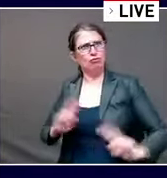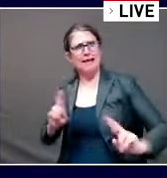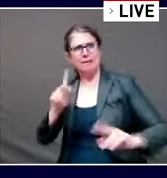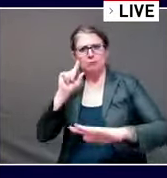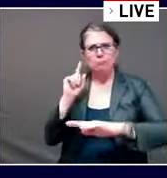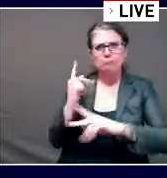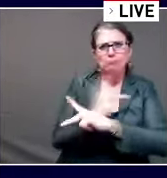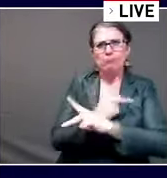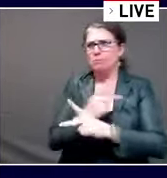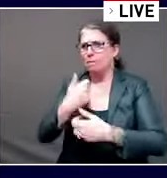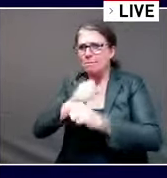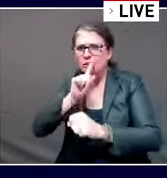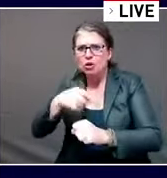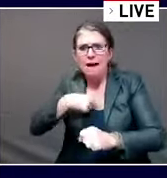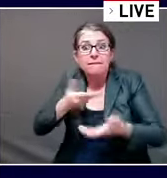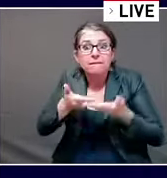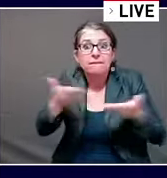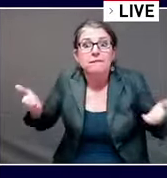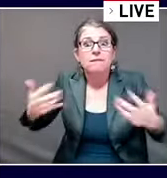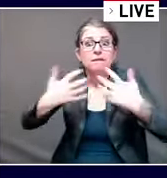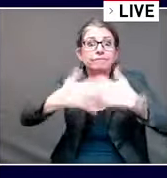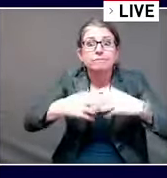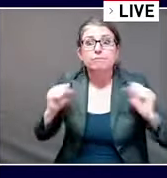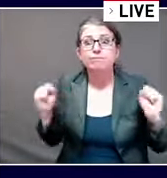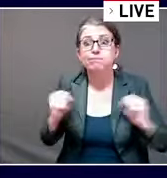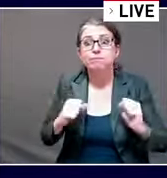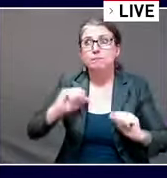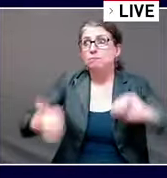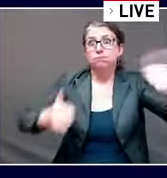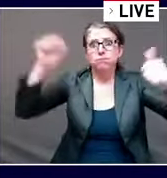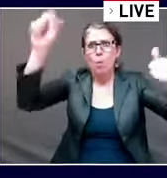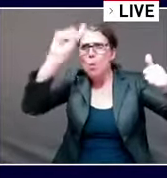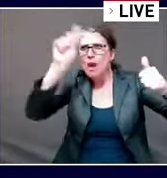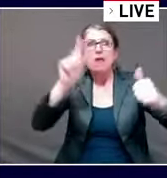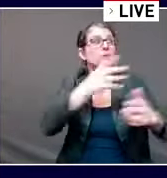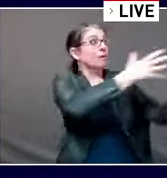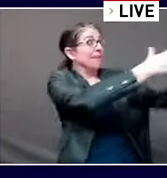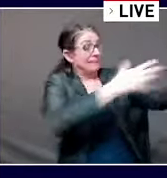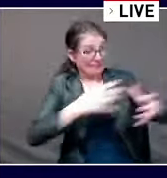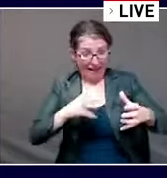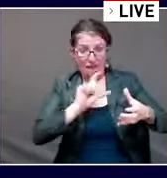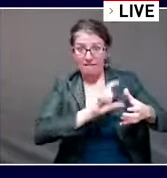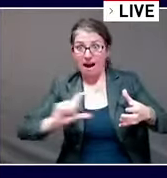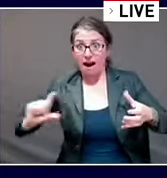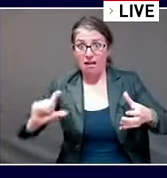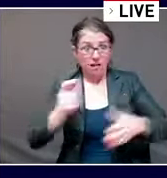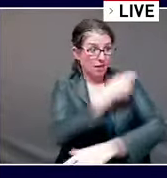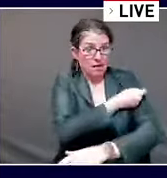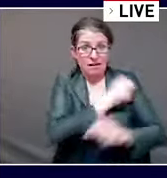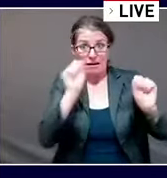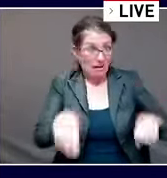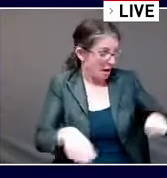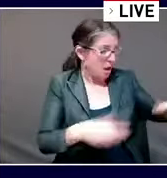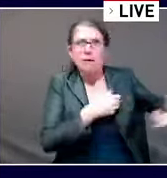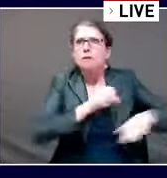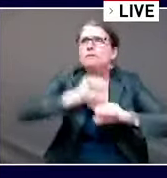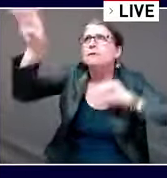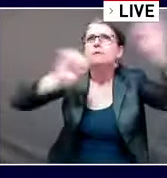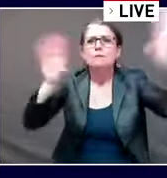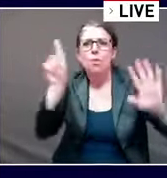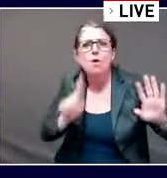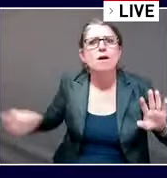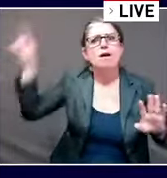down. And I want to make sure that everyone knows that although we are in our planning and preparing phases, we still have a long way to go. And that's